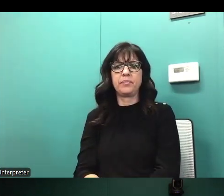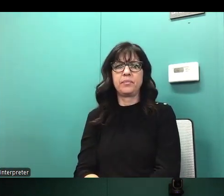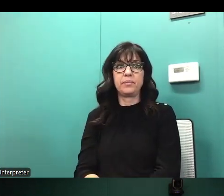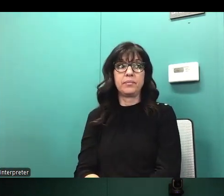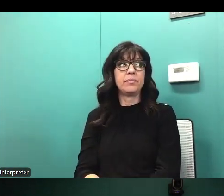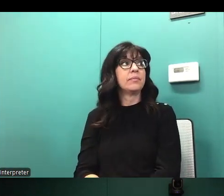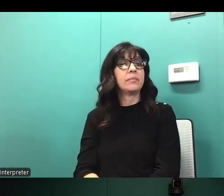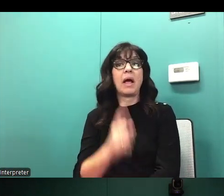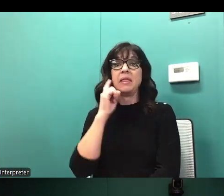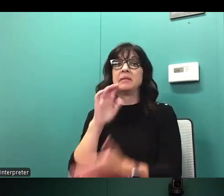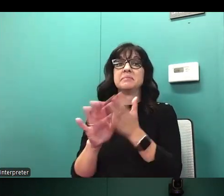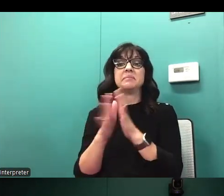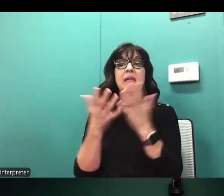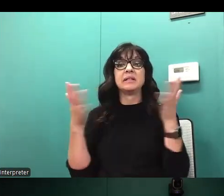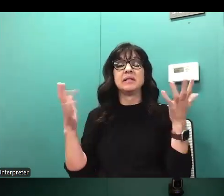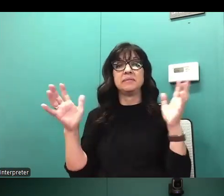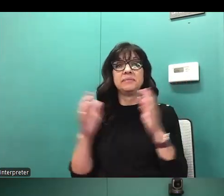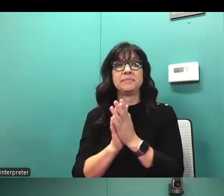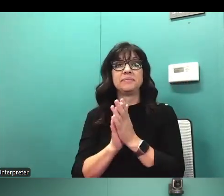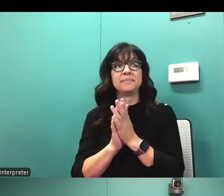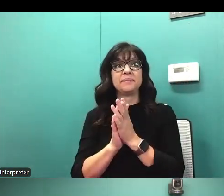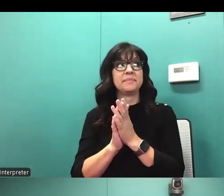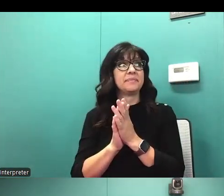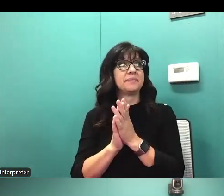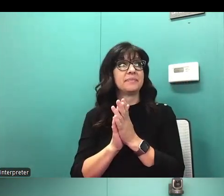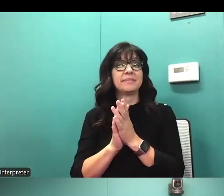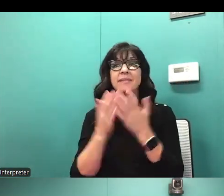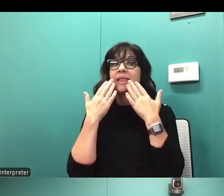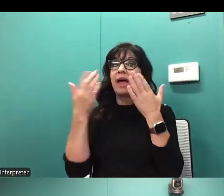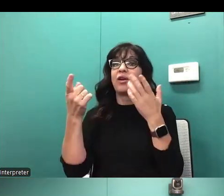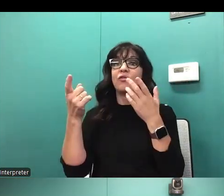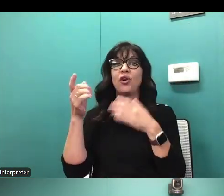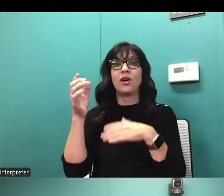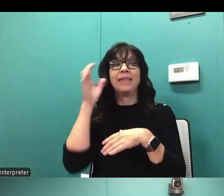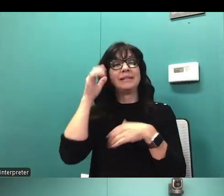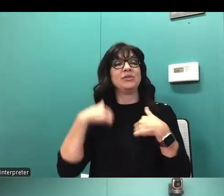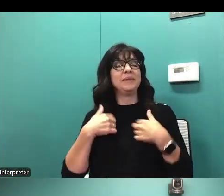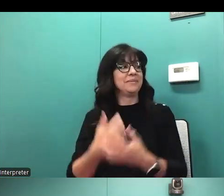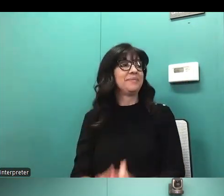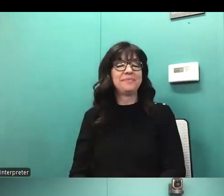Yep, I think that's it. That's all. So, anyway, thank you for listening.